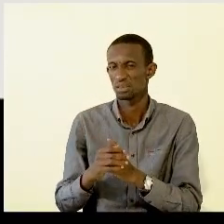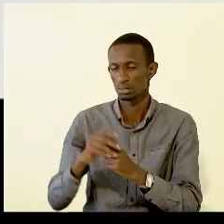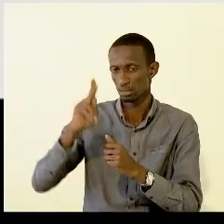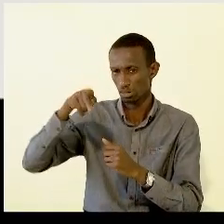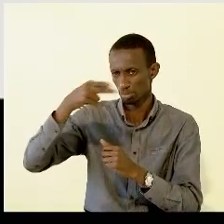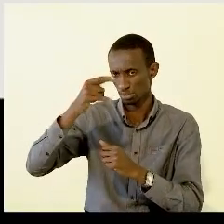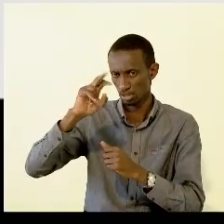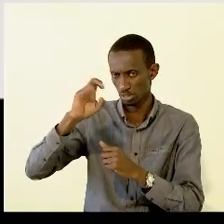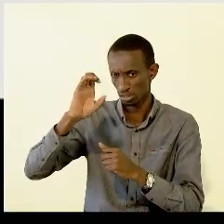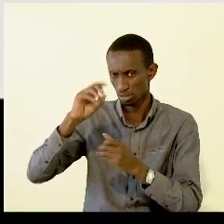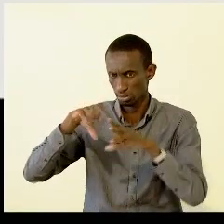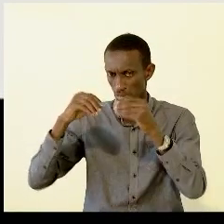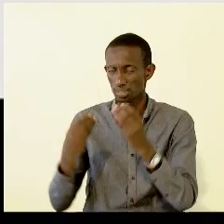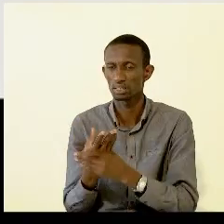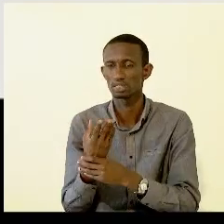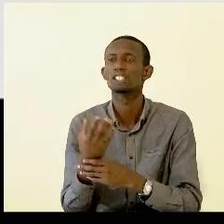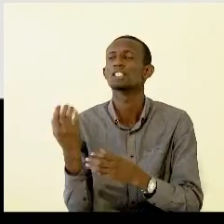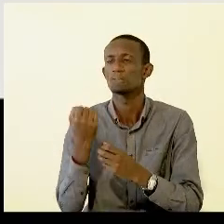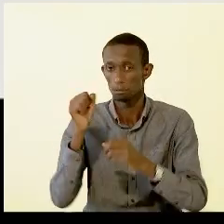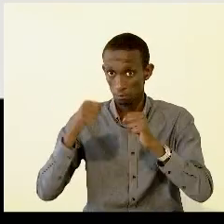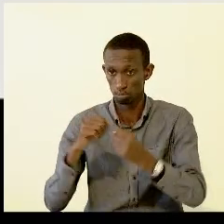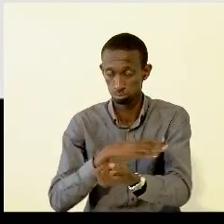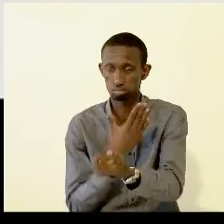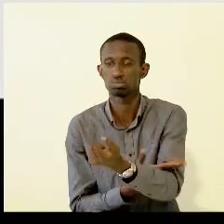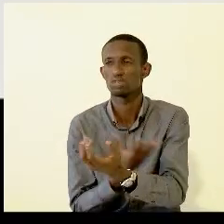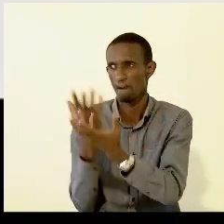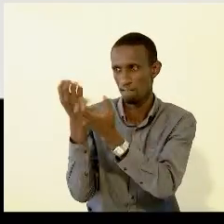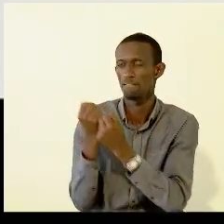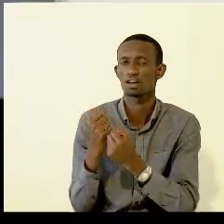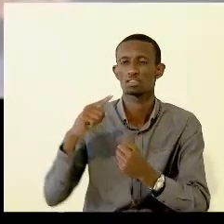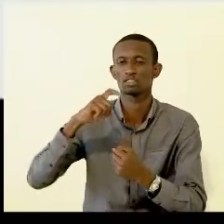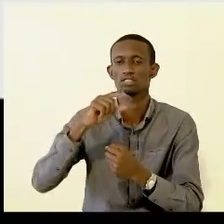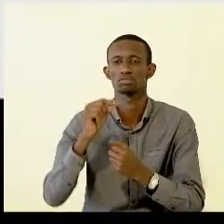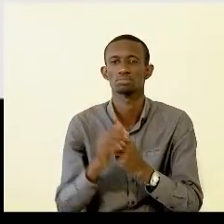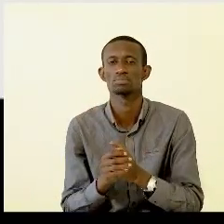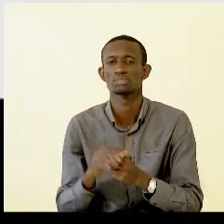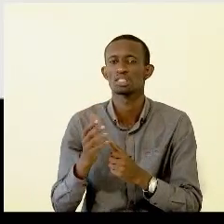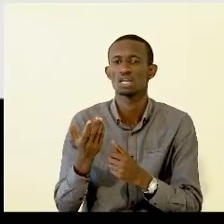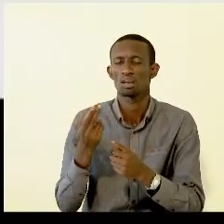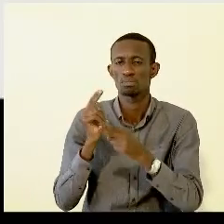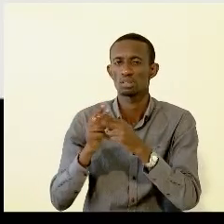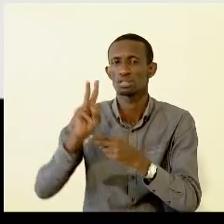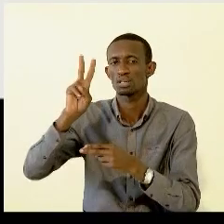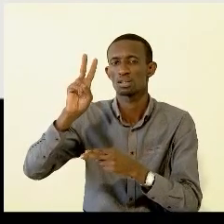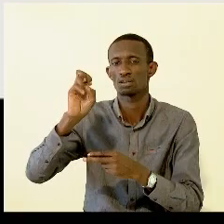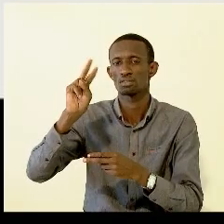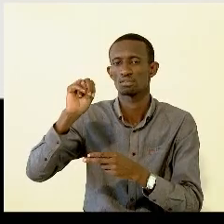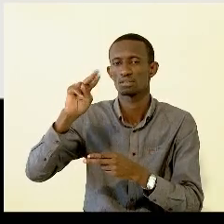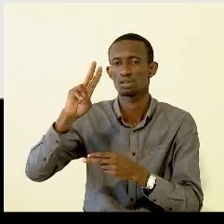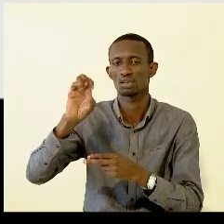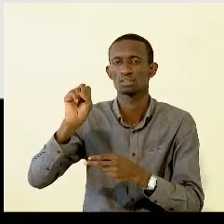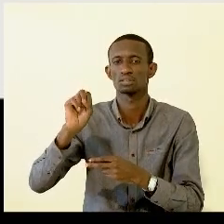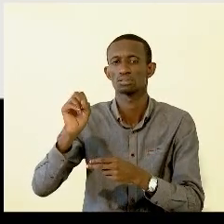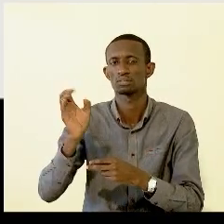trap the insects which go inside here. We also have what we call Venus fly